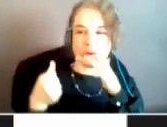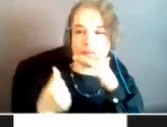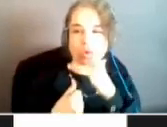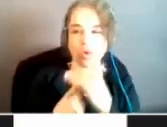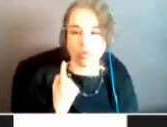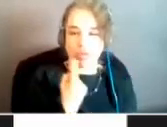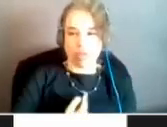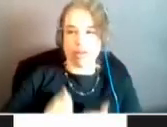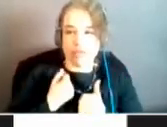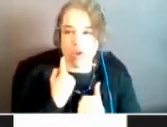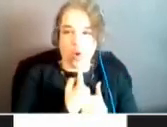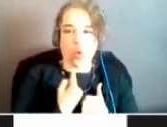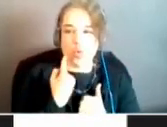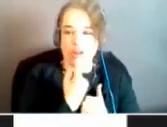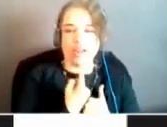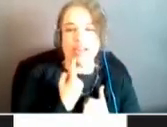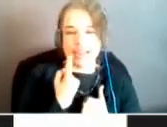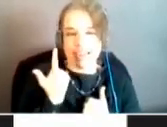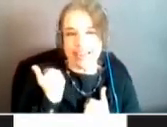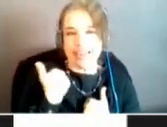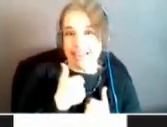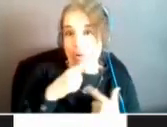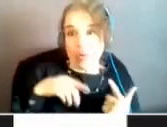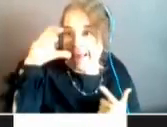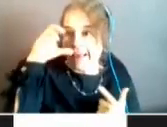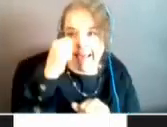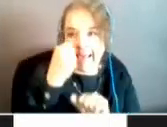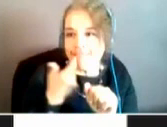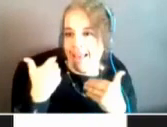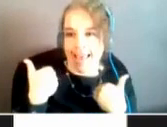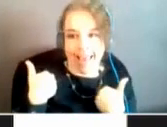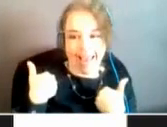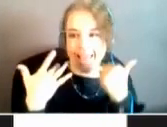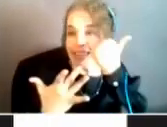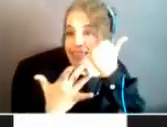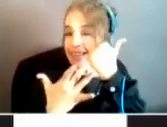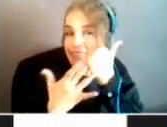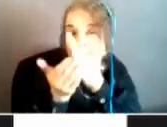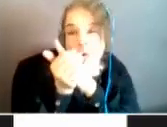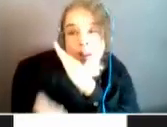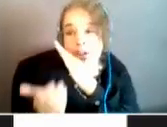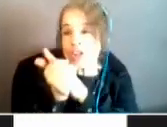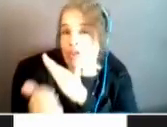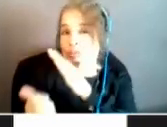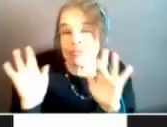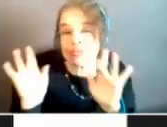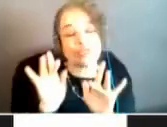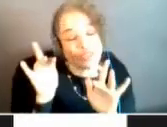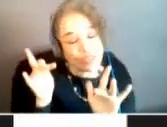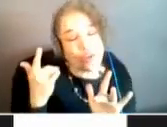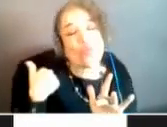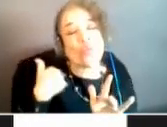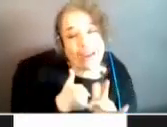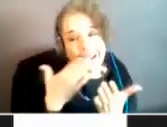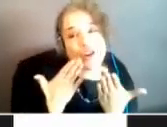lonely. We can't assume that everybody has technical skills, and we've got to